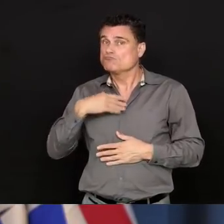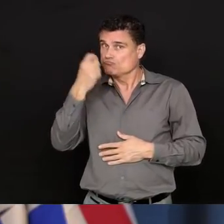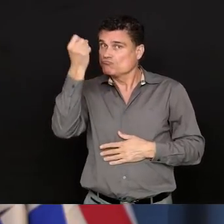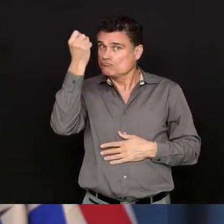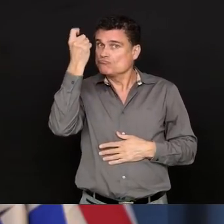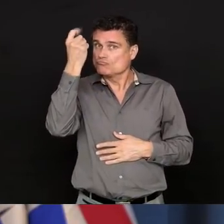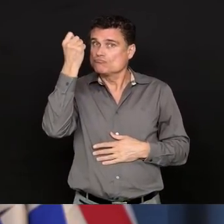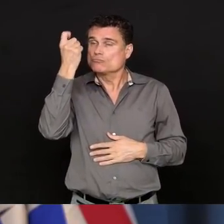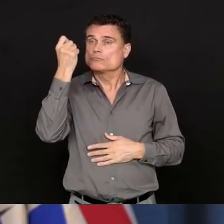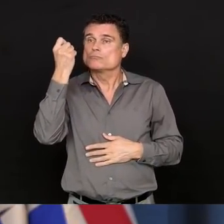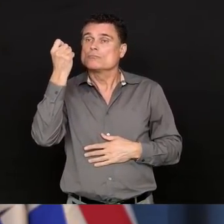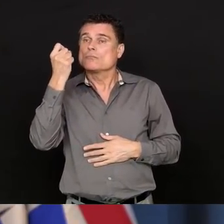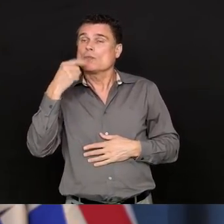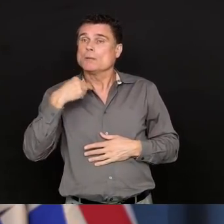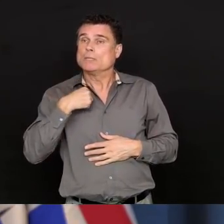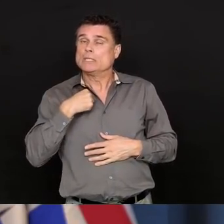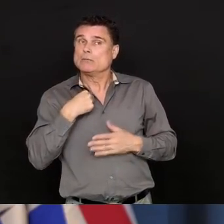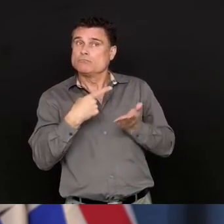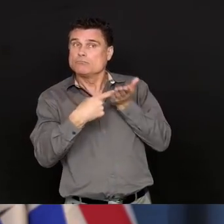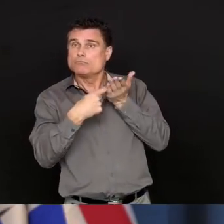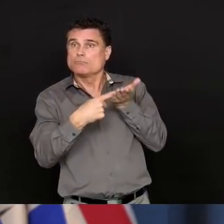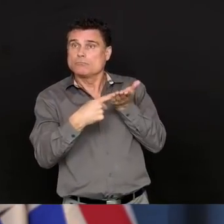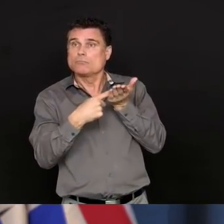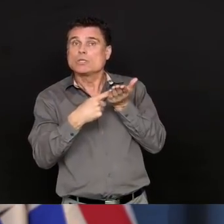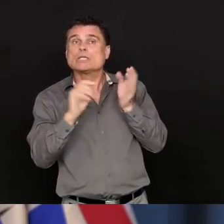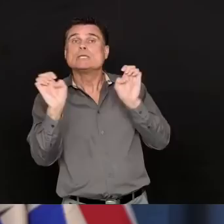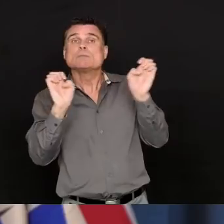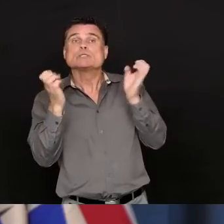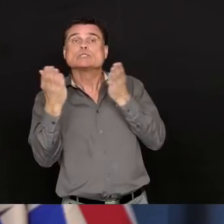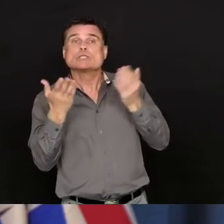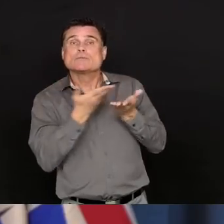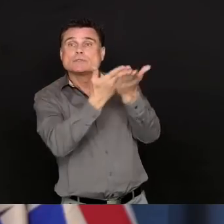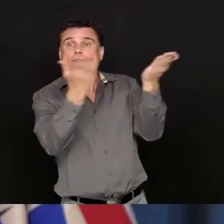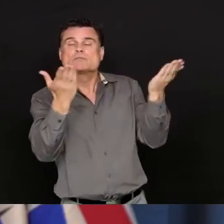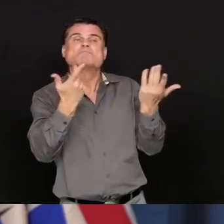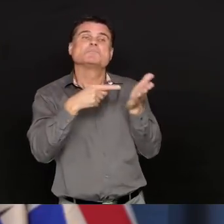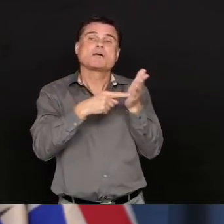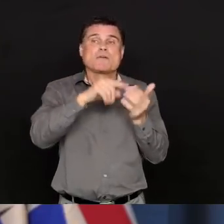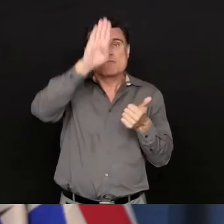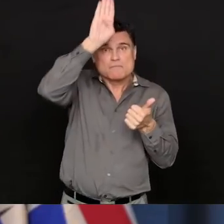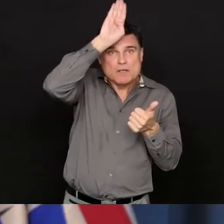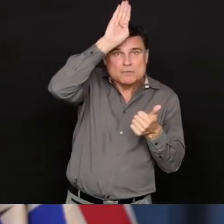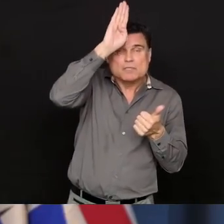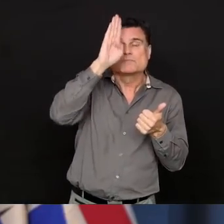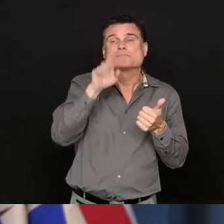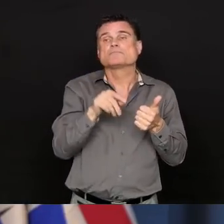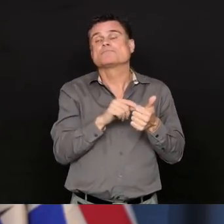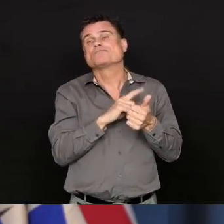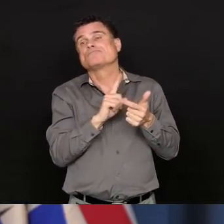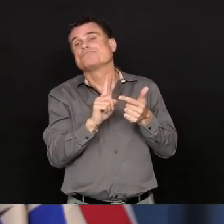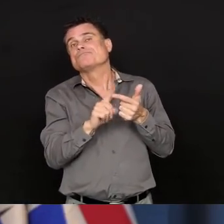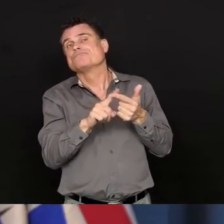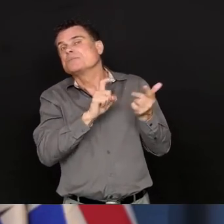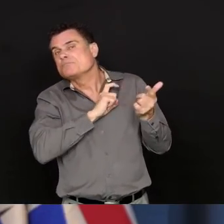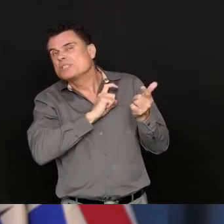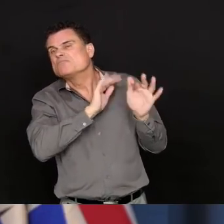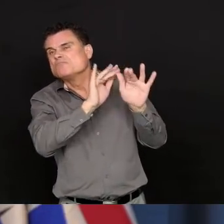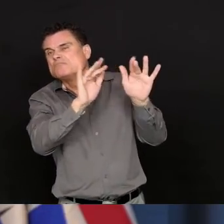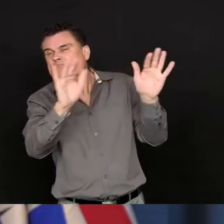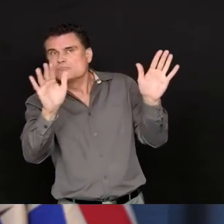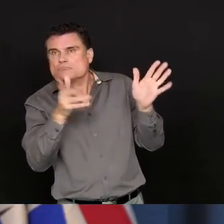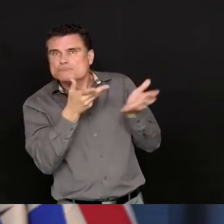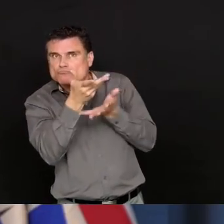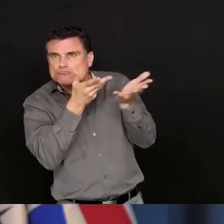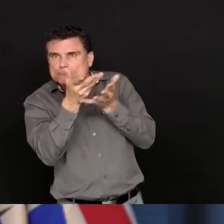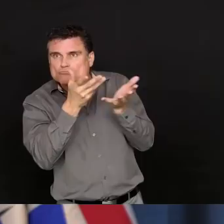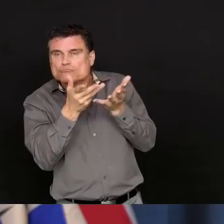our BCEHS and the fire service is that there is also a paramedic station in the downtown east side,